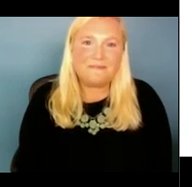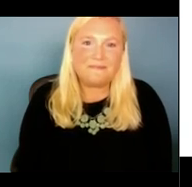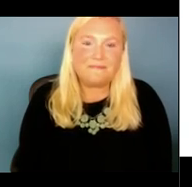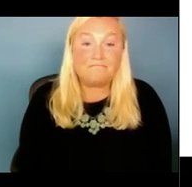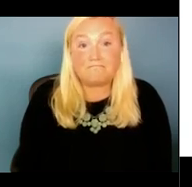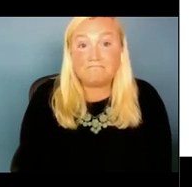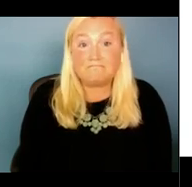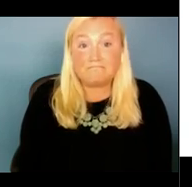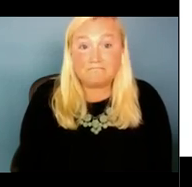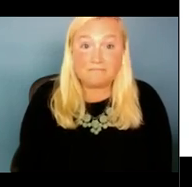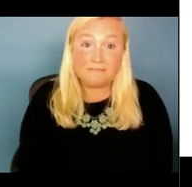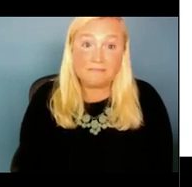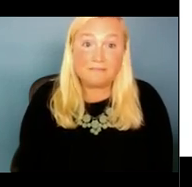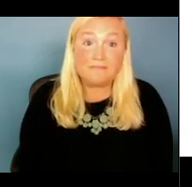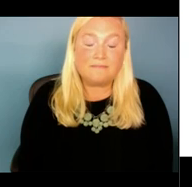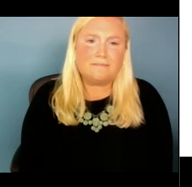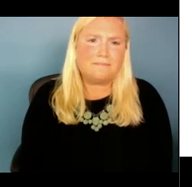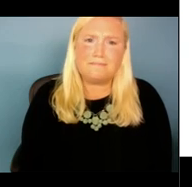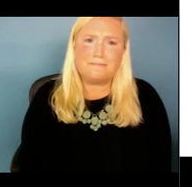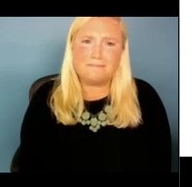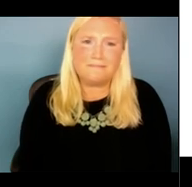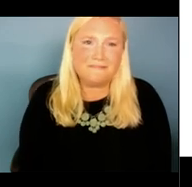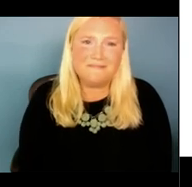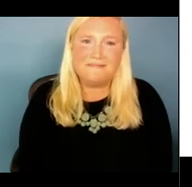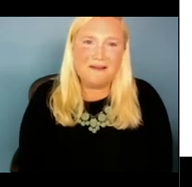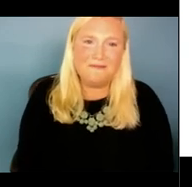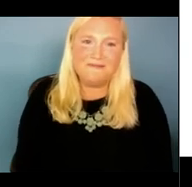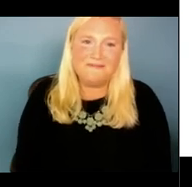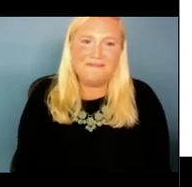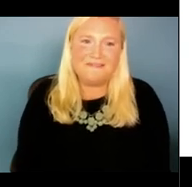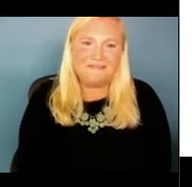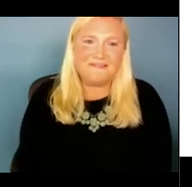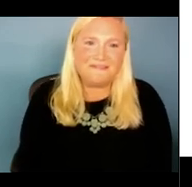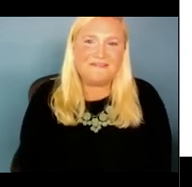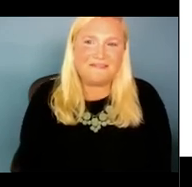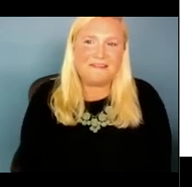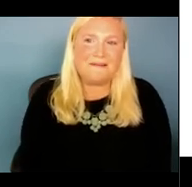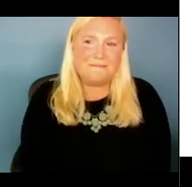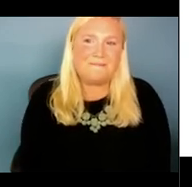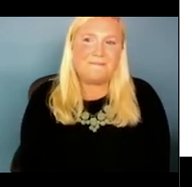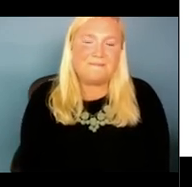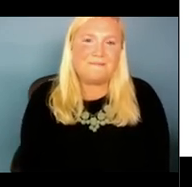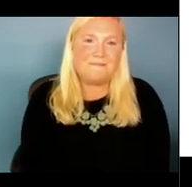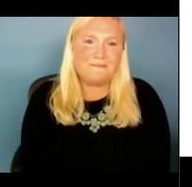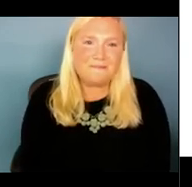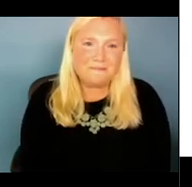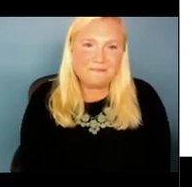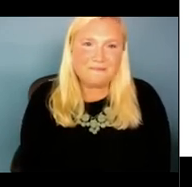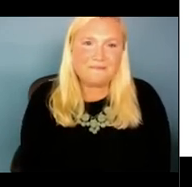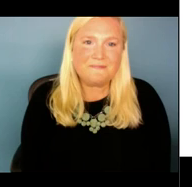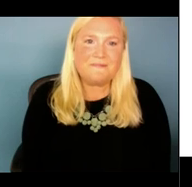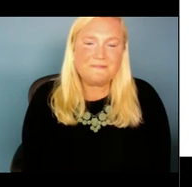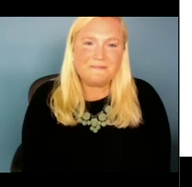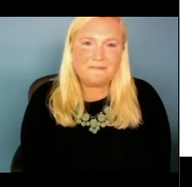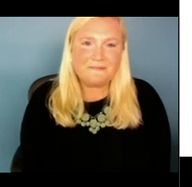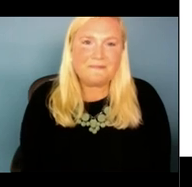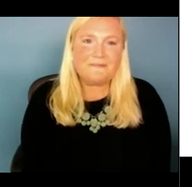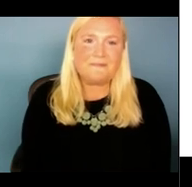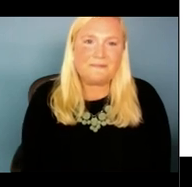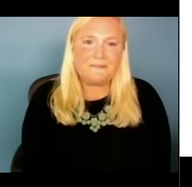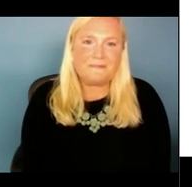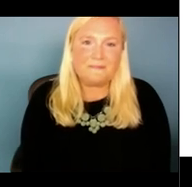you could hurt somebody's feelings, right? But nobody is doing that. If we are instead supportive as we talk about